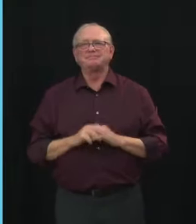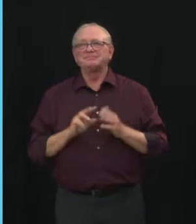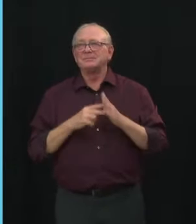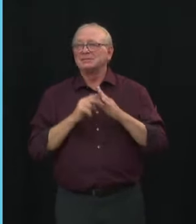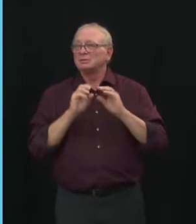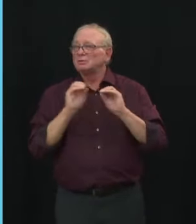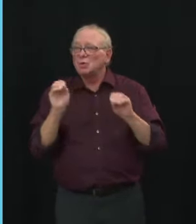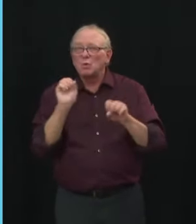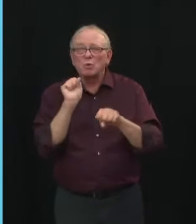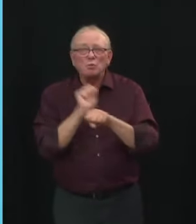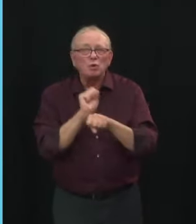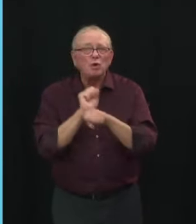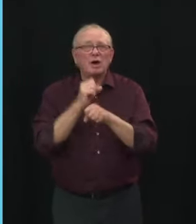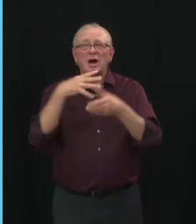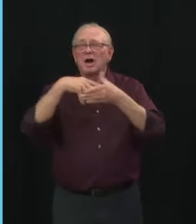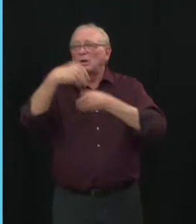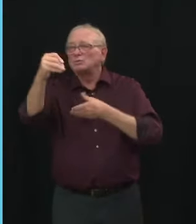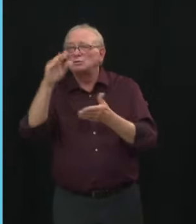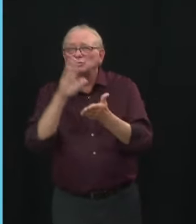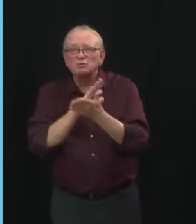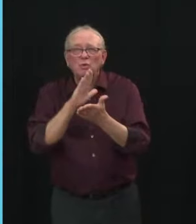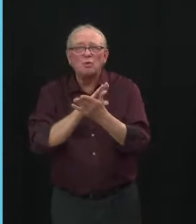or any other activities outside the home.